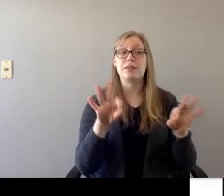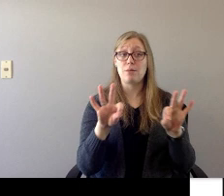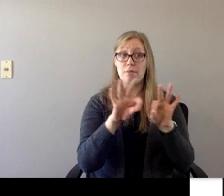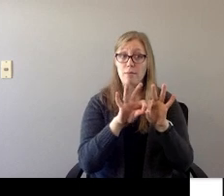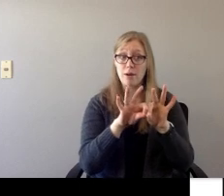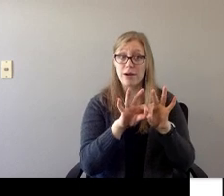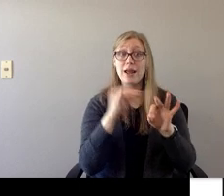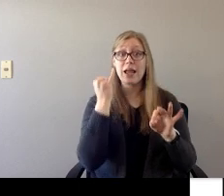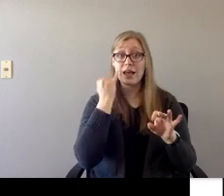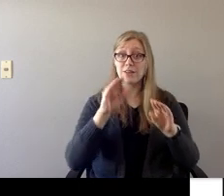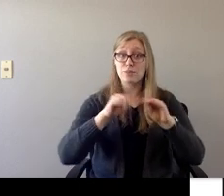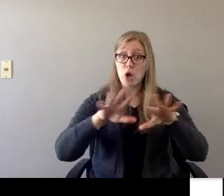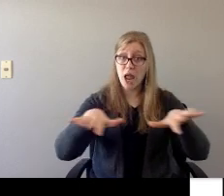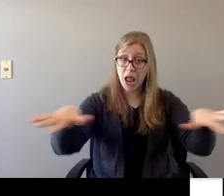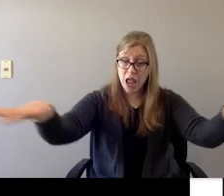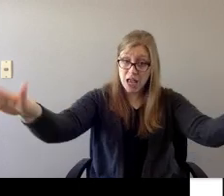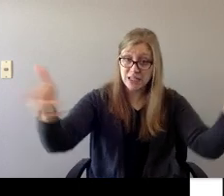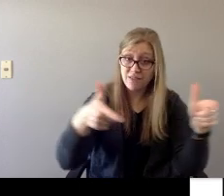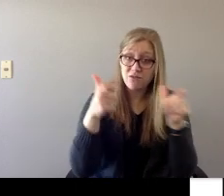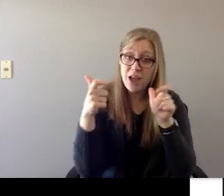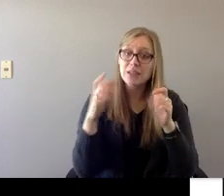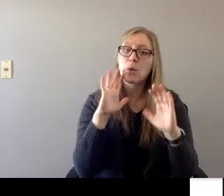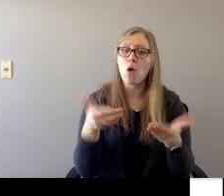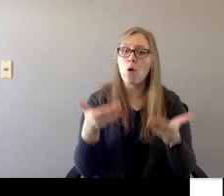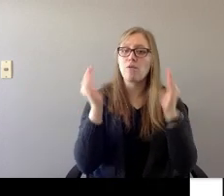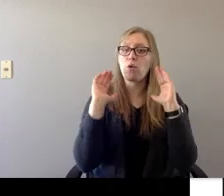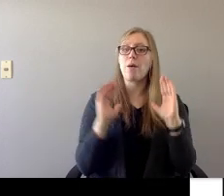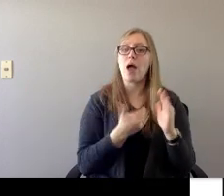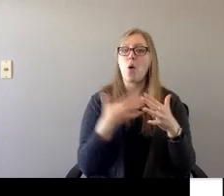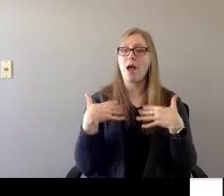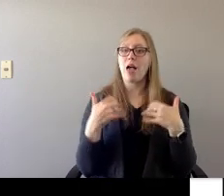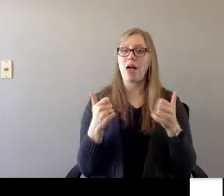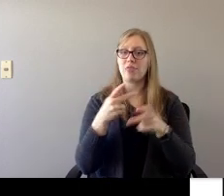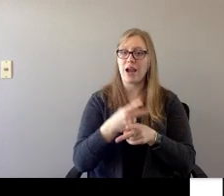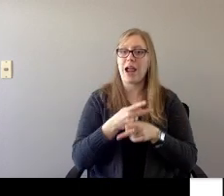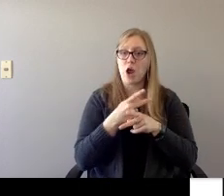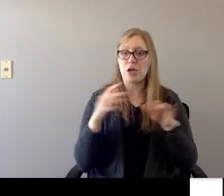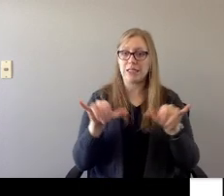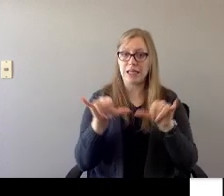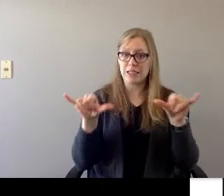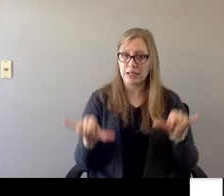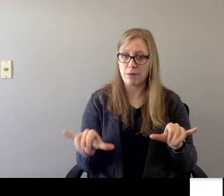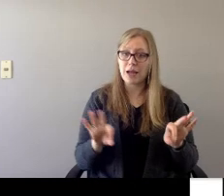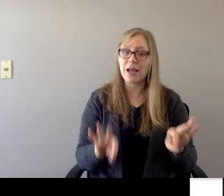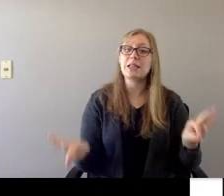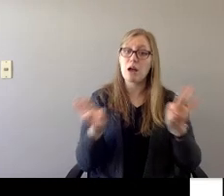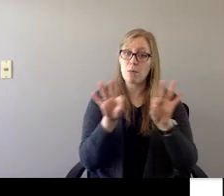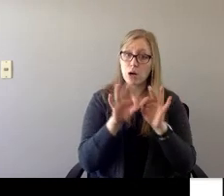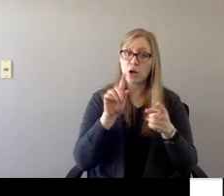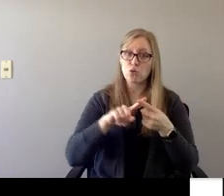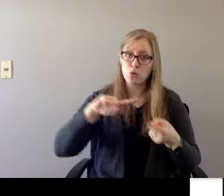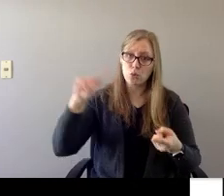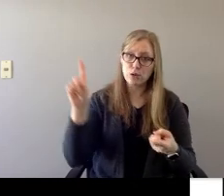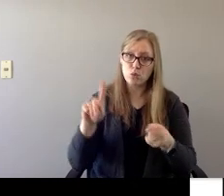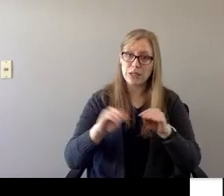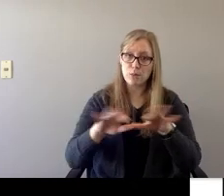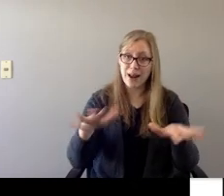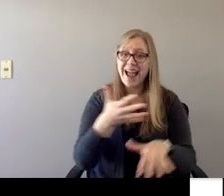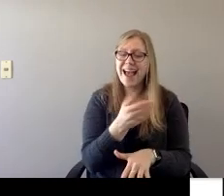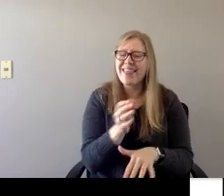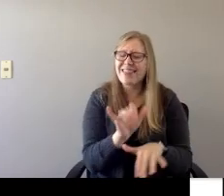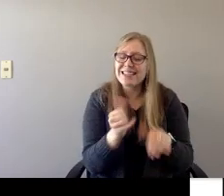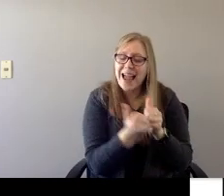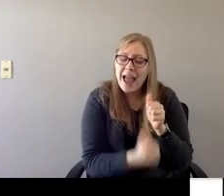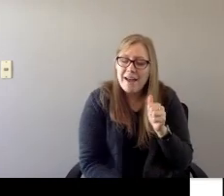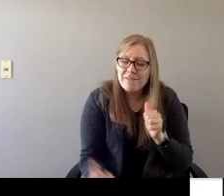system, right? He says, so it's crucially important to slow the spread of this virus, and that's everyone's responsibility, right? It's